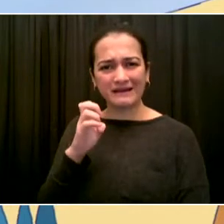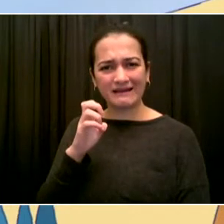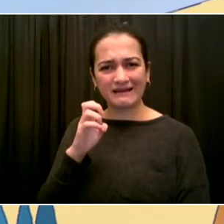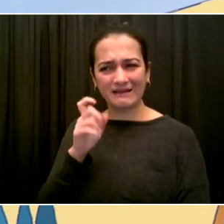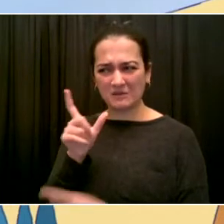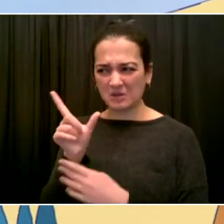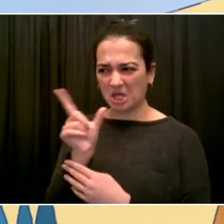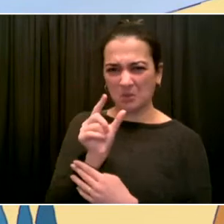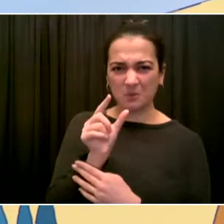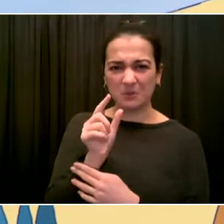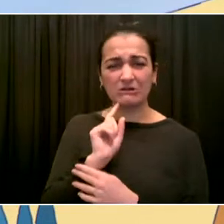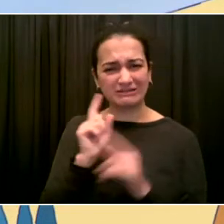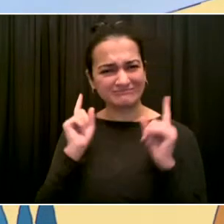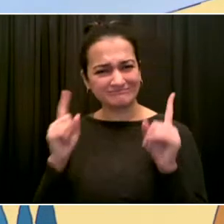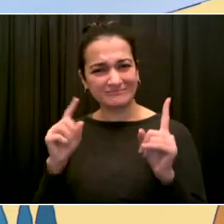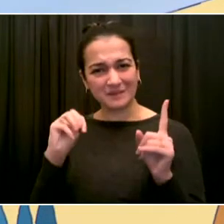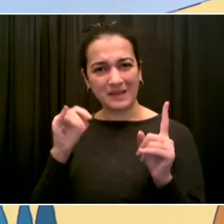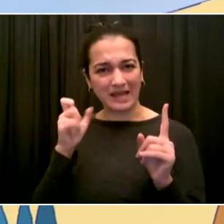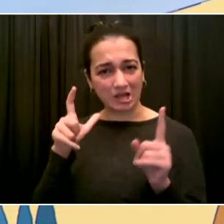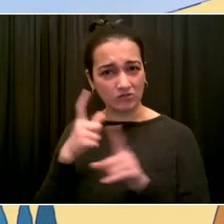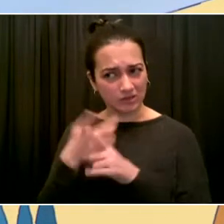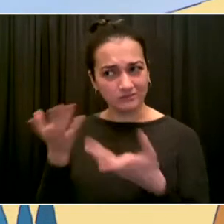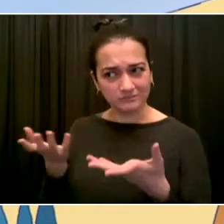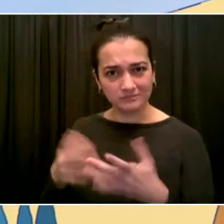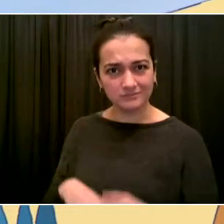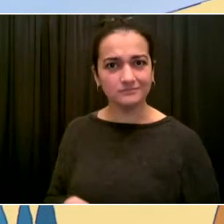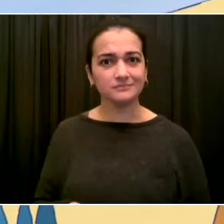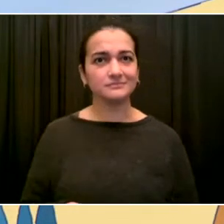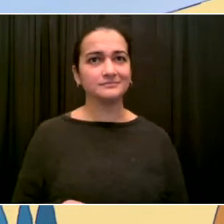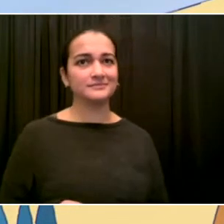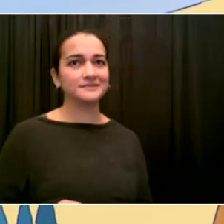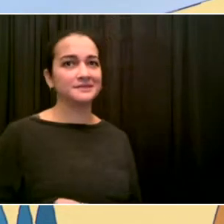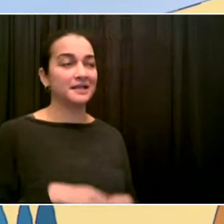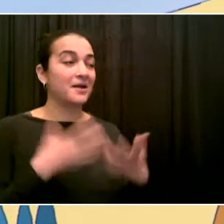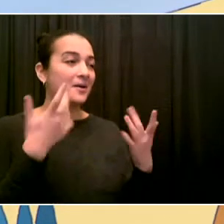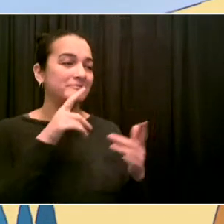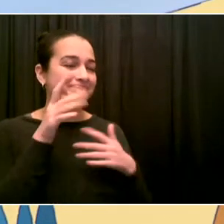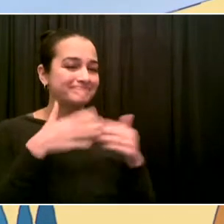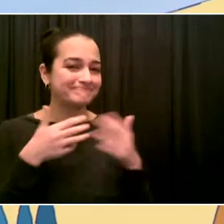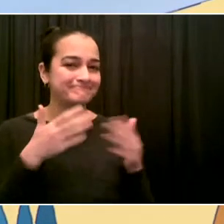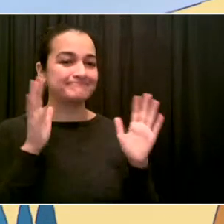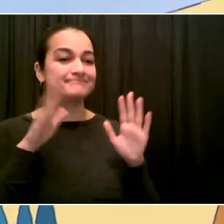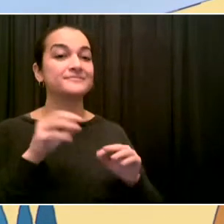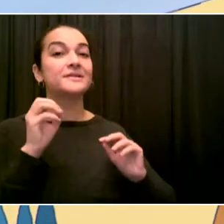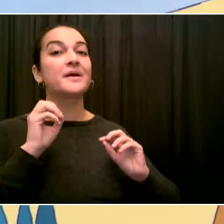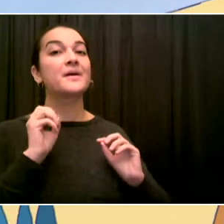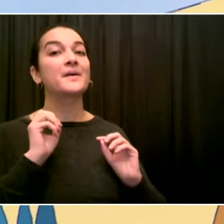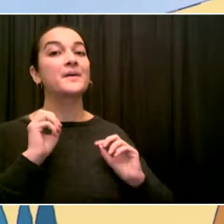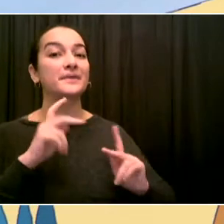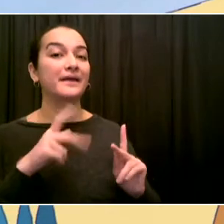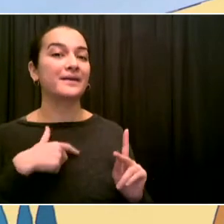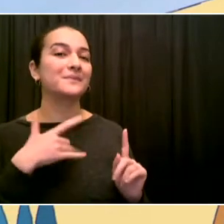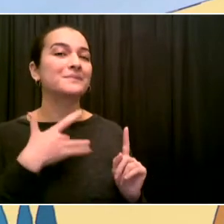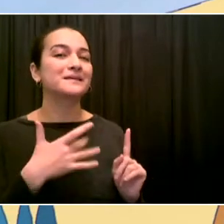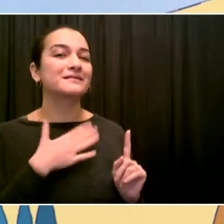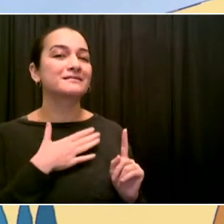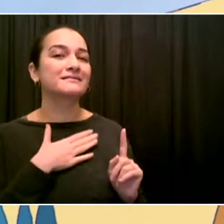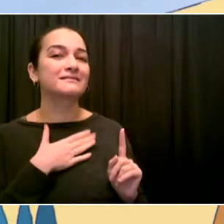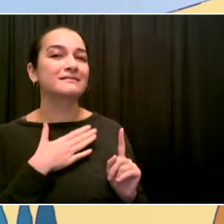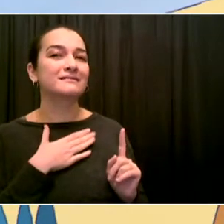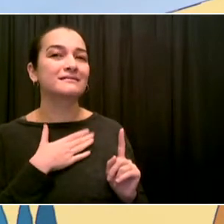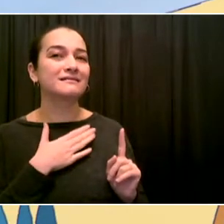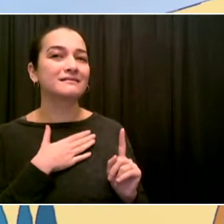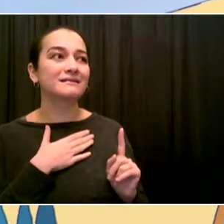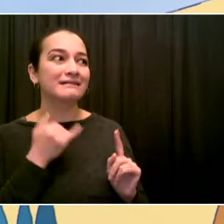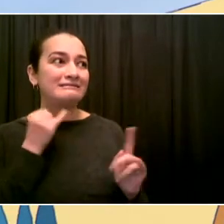It doesn't matter. And when I put my name in it, I put in Mike or Michael, depending on how rushed I am, I guess. It